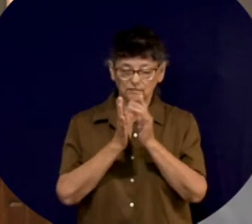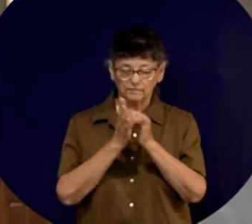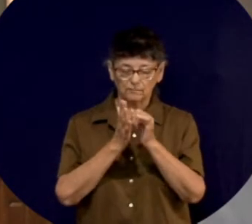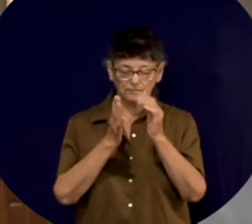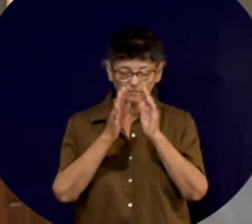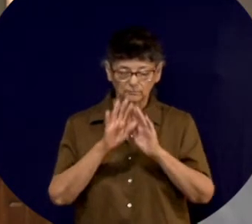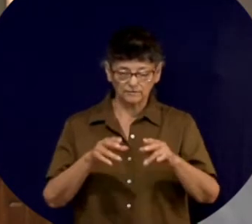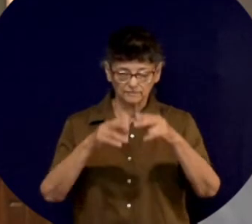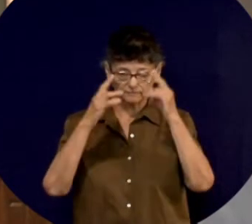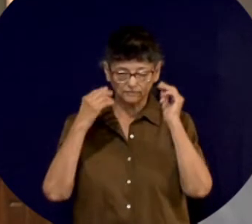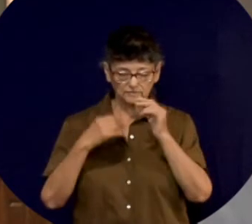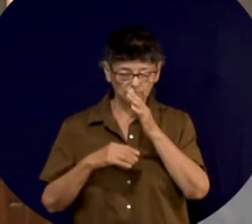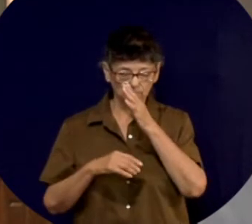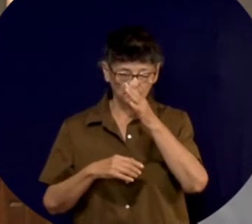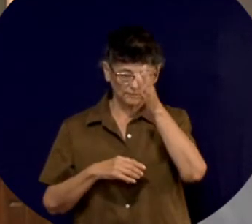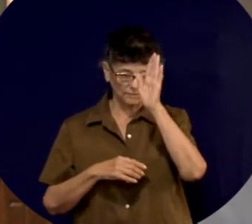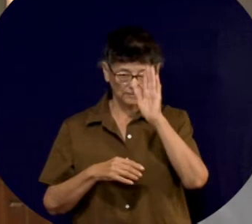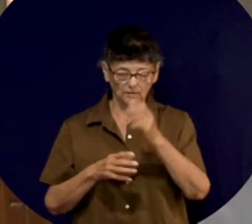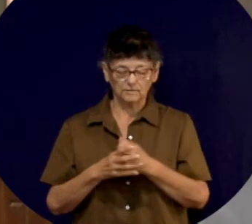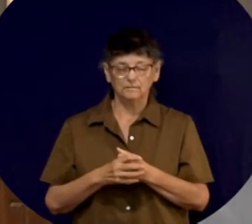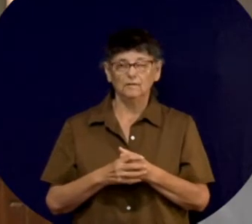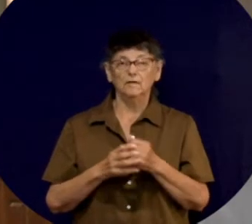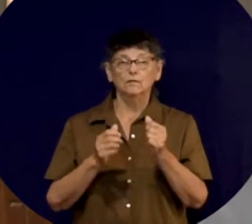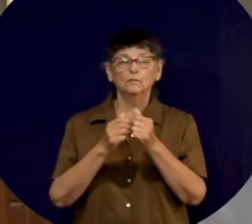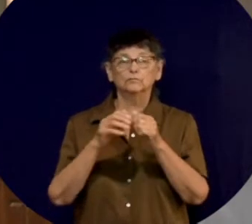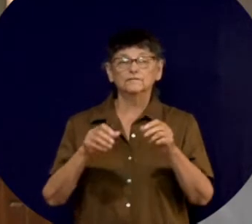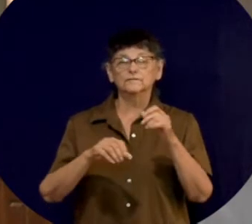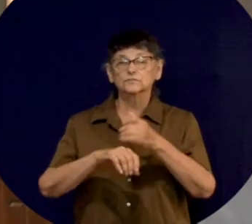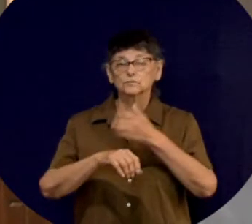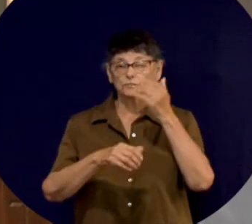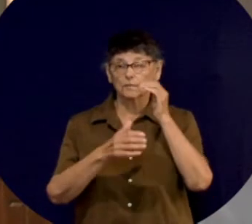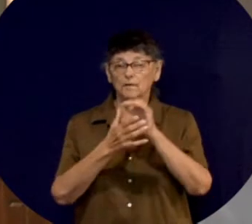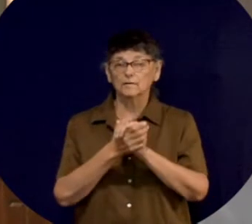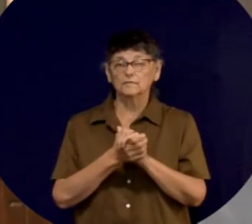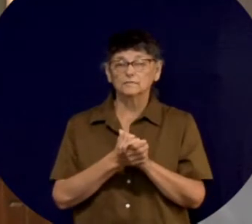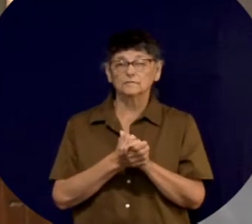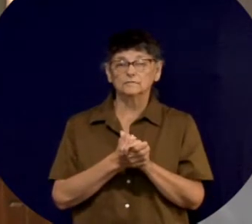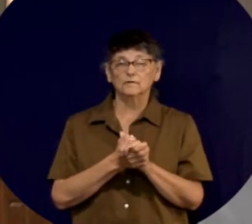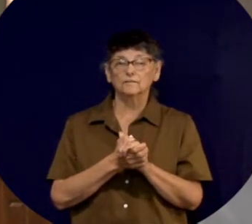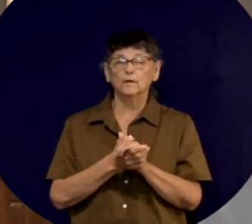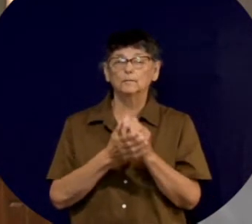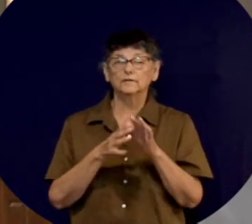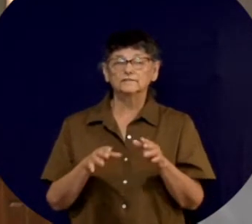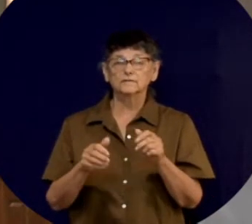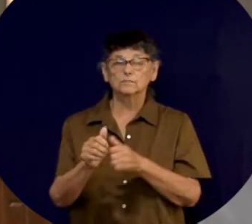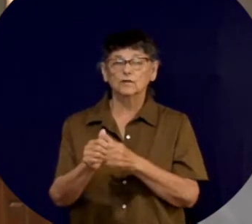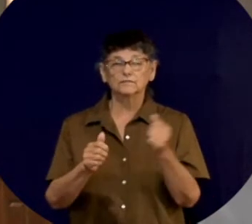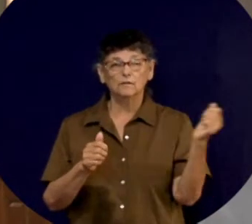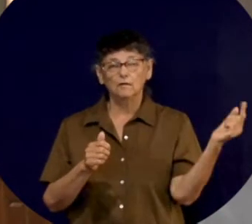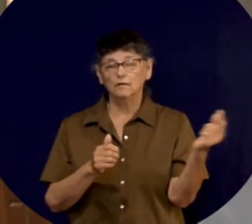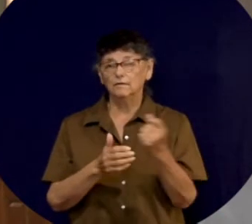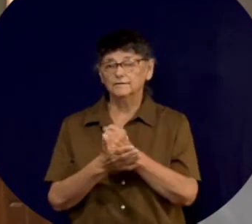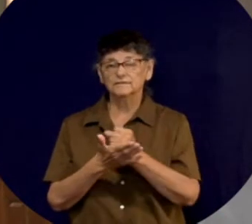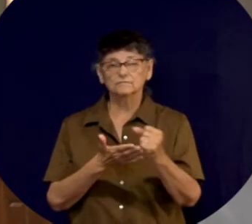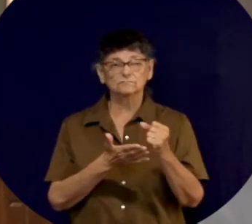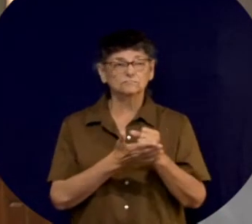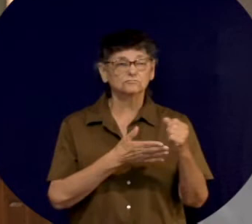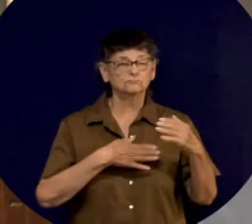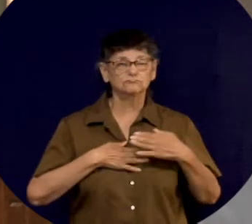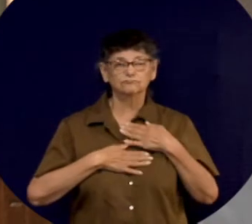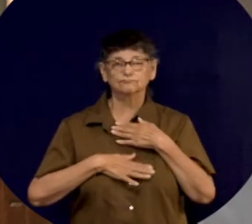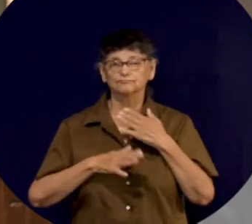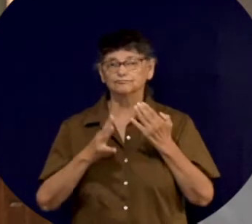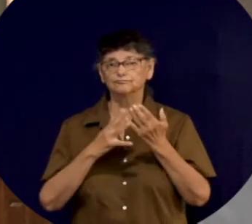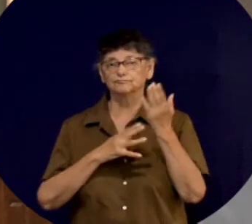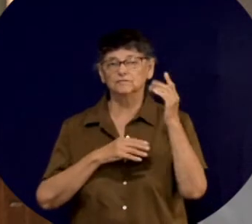that with the Blessed Virgin Mary, Mother of God, with Blessed Joseph, her spouse, with the blessed apostles and all the saints who have pleased